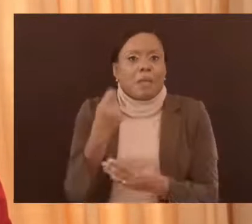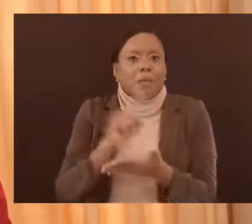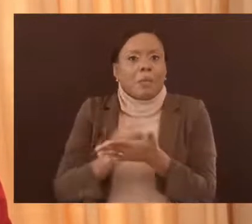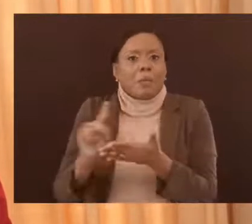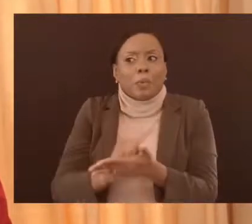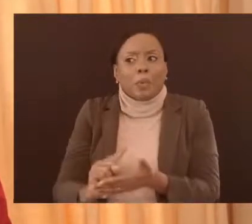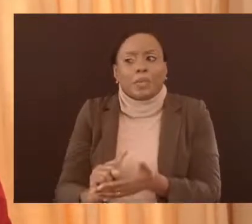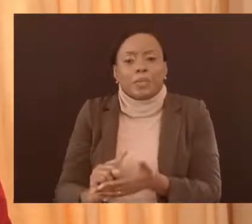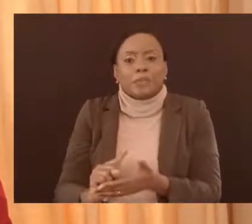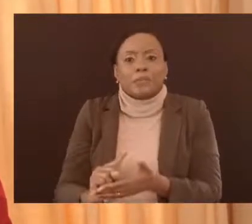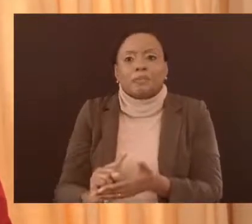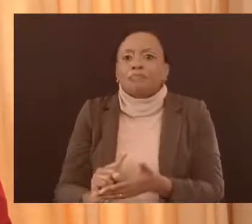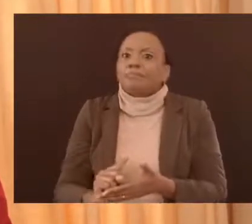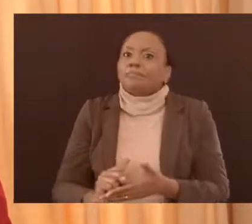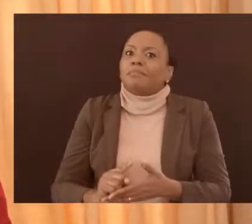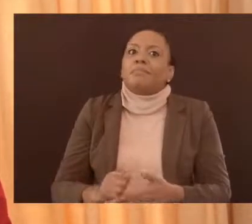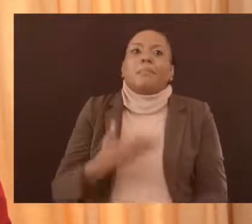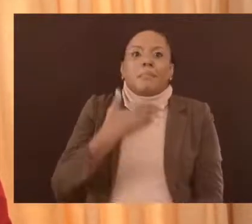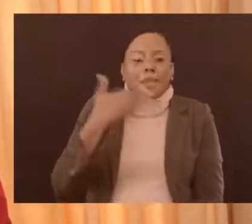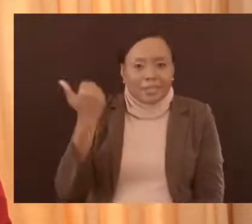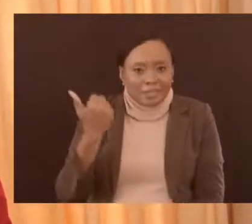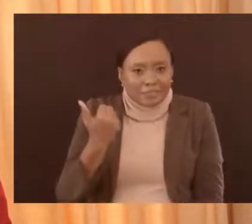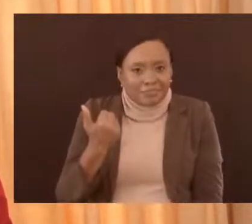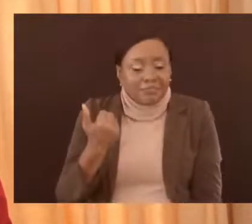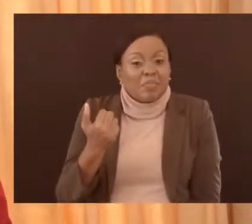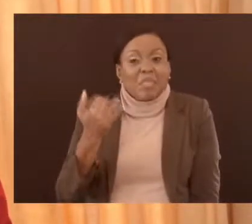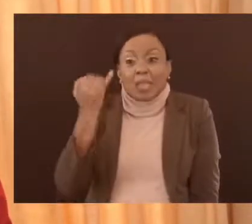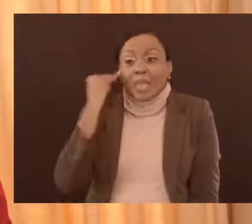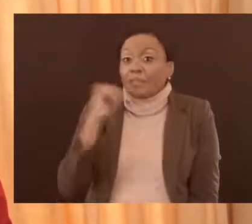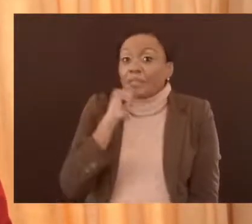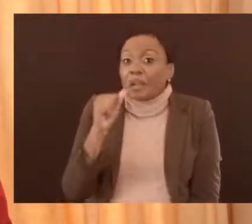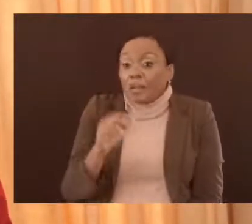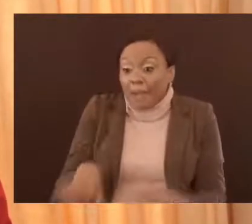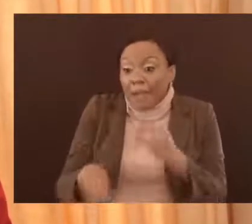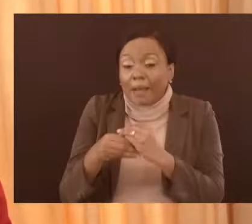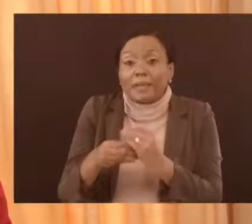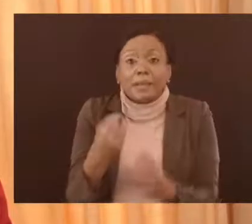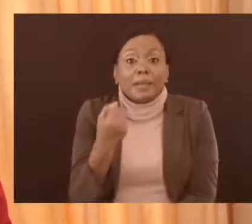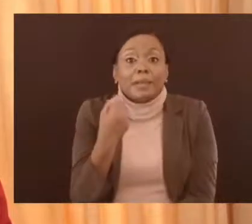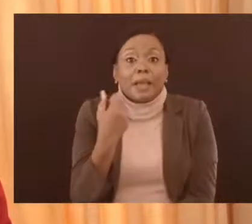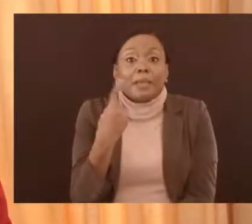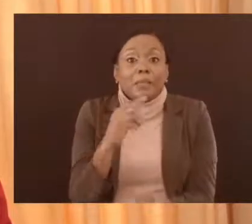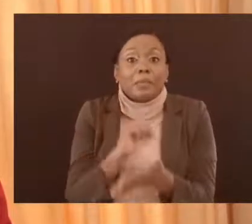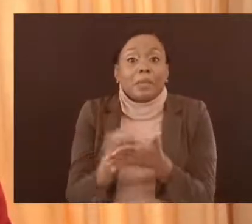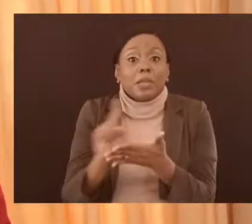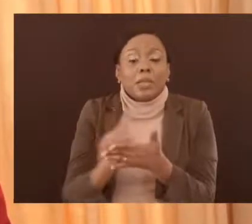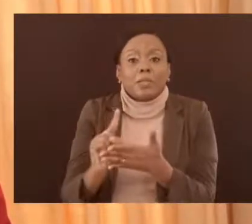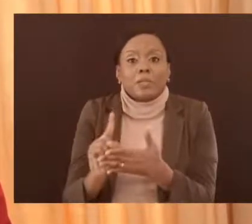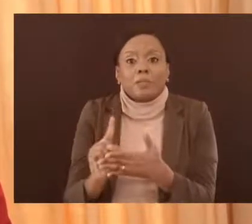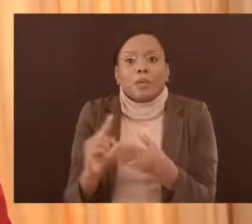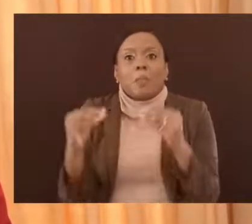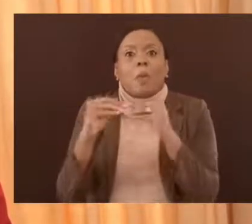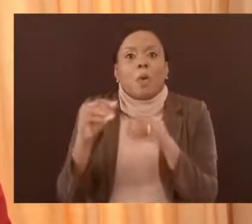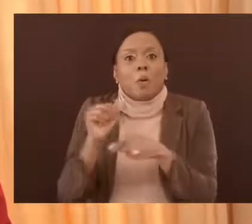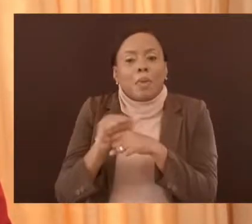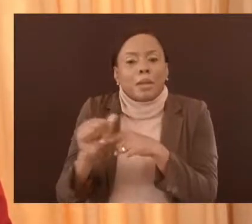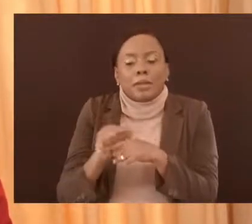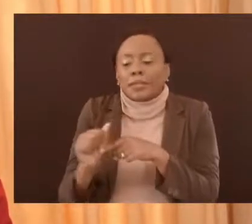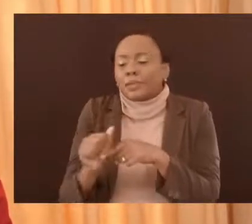words, things could have been far worse if we had just returned to school and had the examination on the scheduled